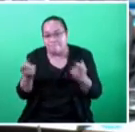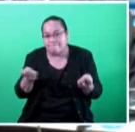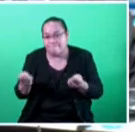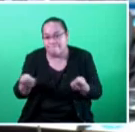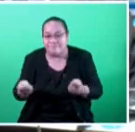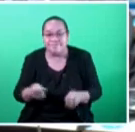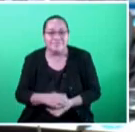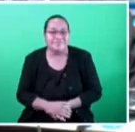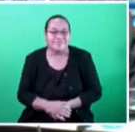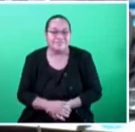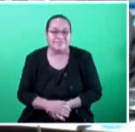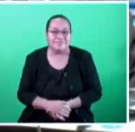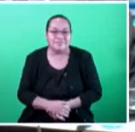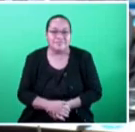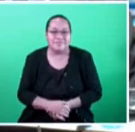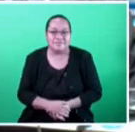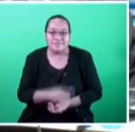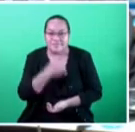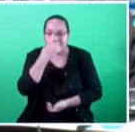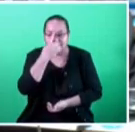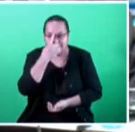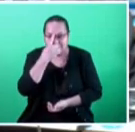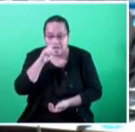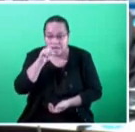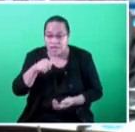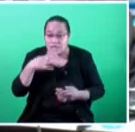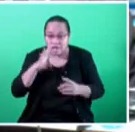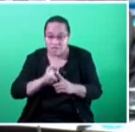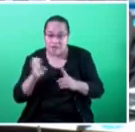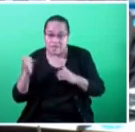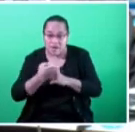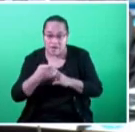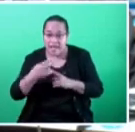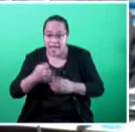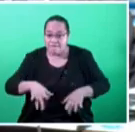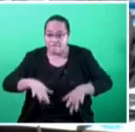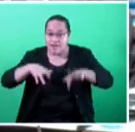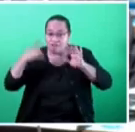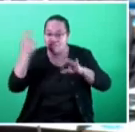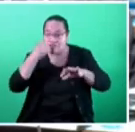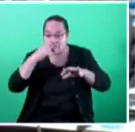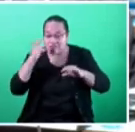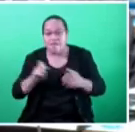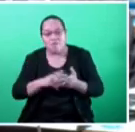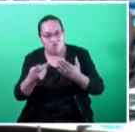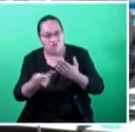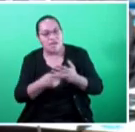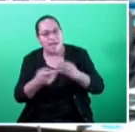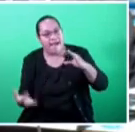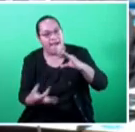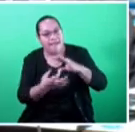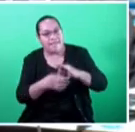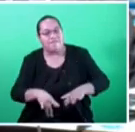Speaker, Mr. Speaker said the Ministry of Waterways and Environment flood risk is elevated through projects delivered under the flood protection